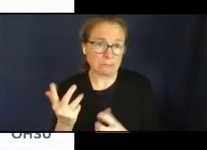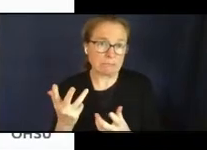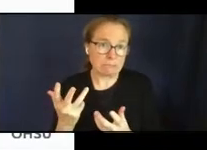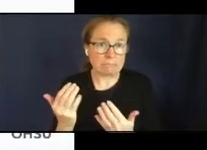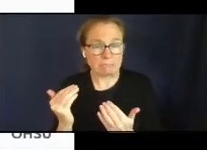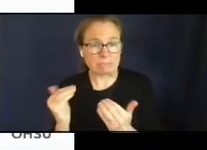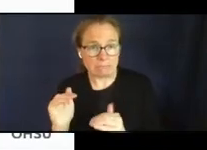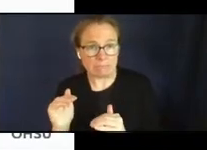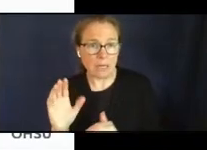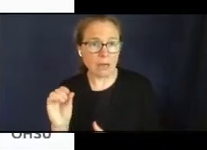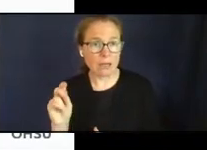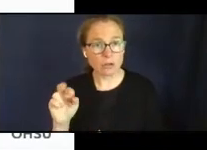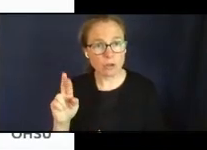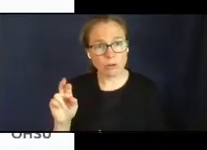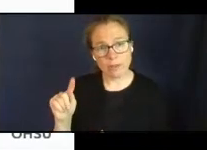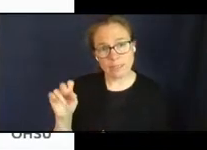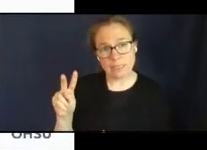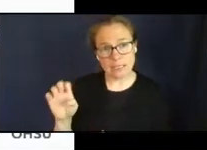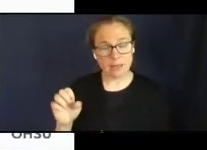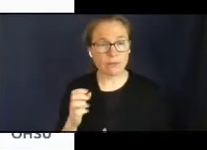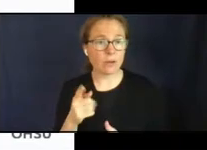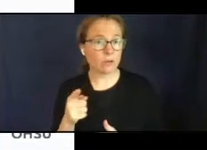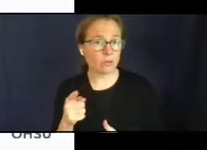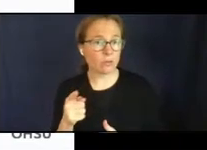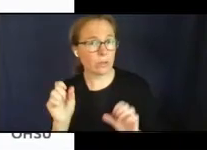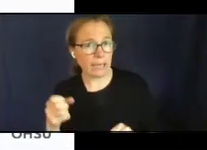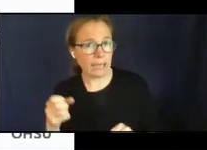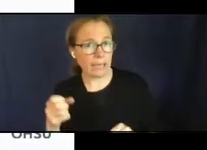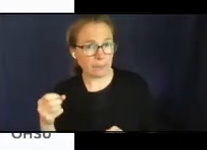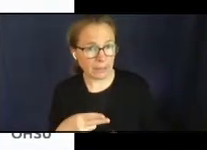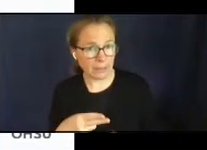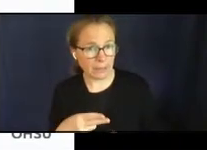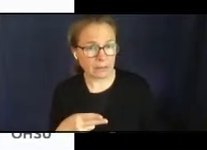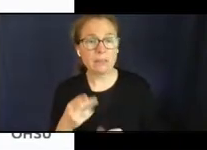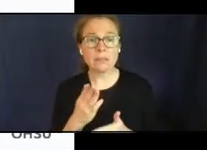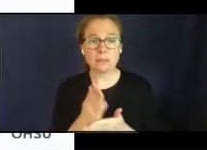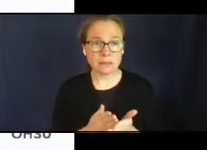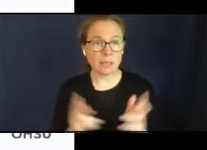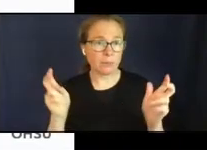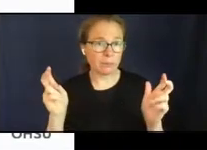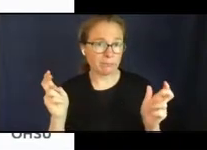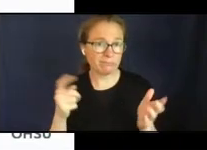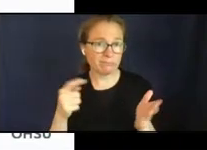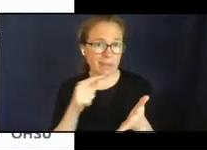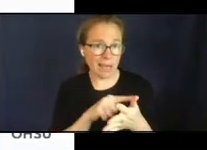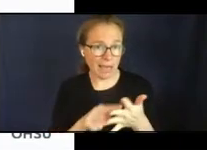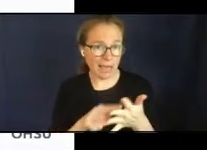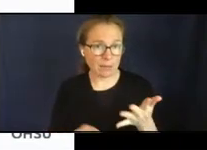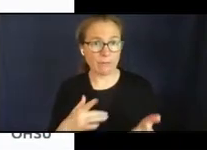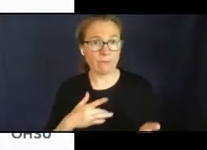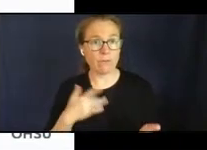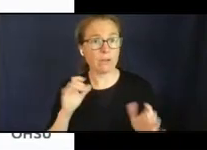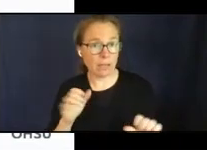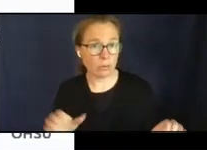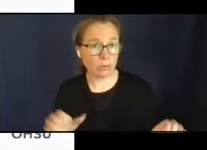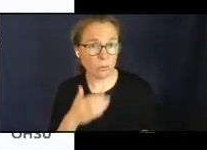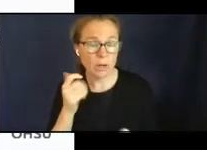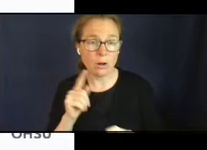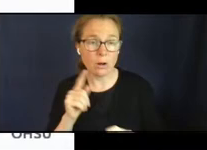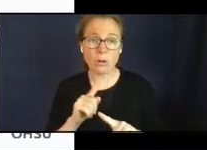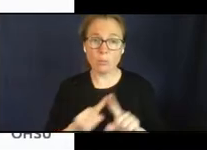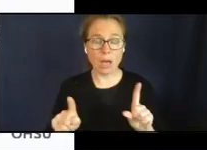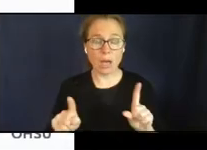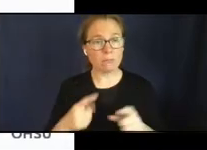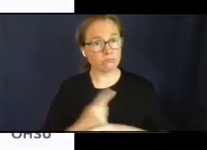that you may believe also that we're going to do better than that, but I do believe it's appropriate to be conservative. We have been